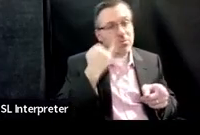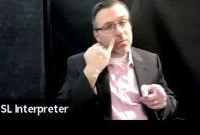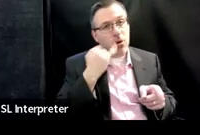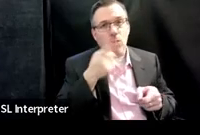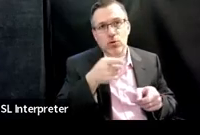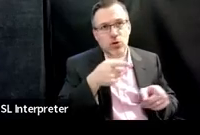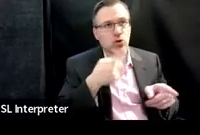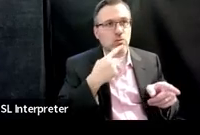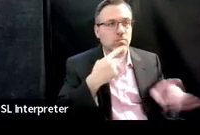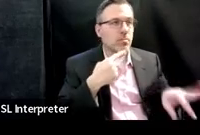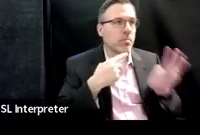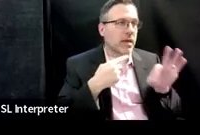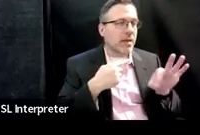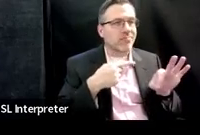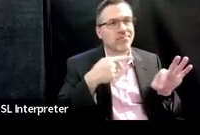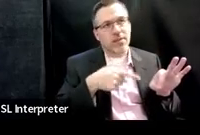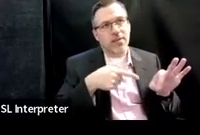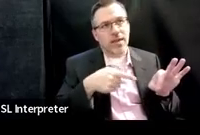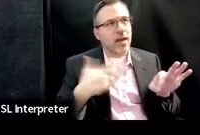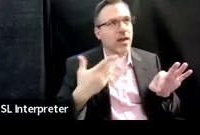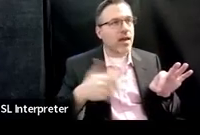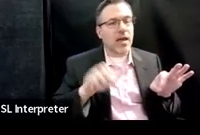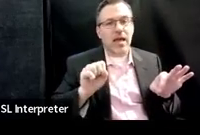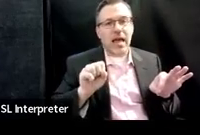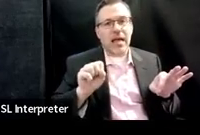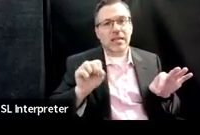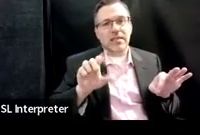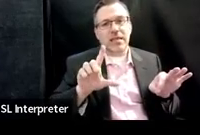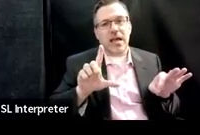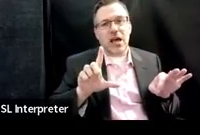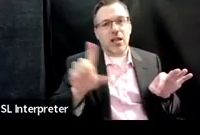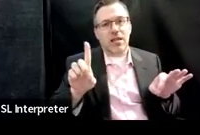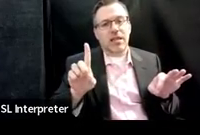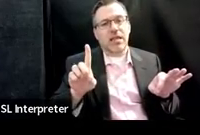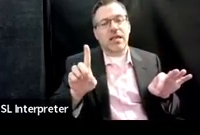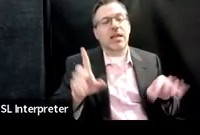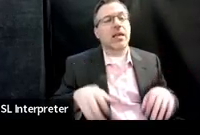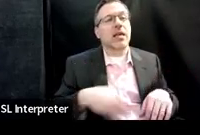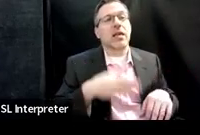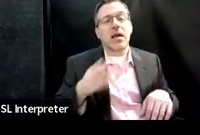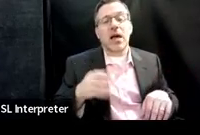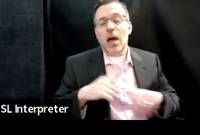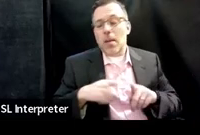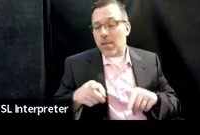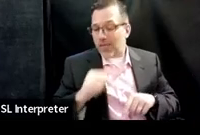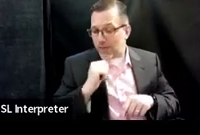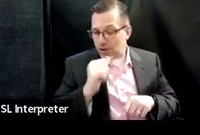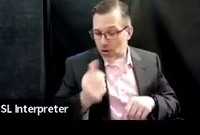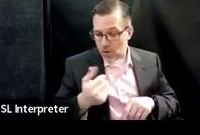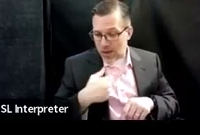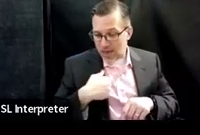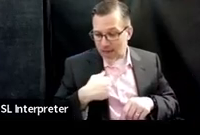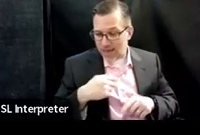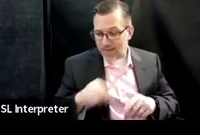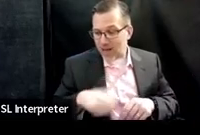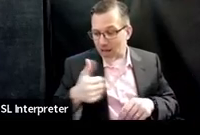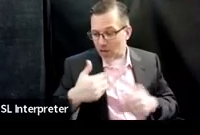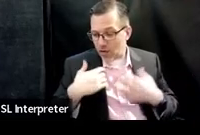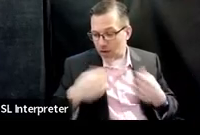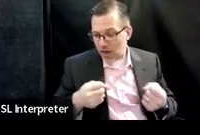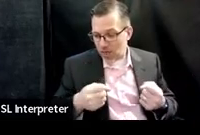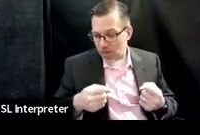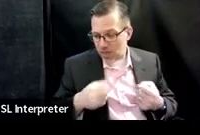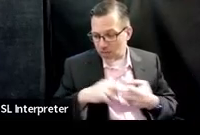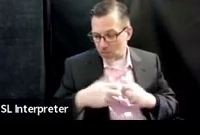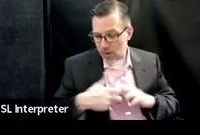were identified as SLD, but they don't have another health impairment if you were looking at